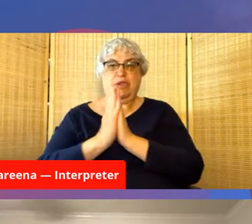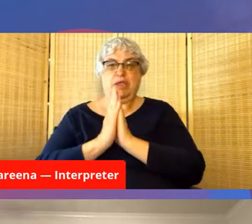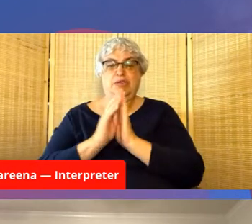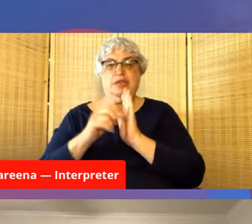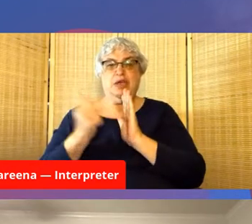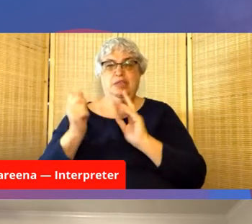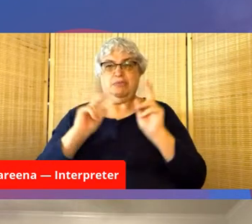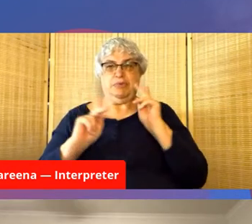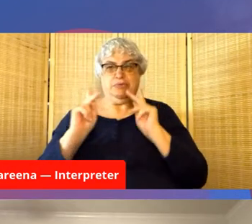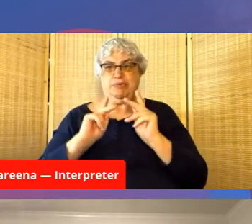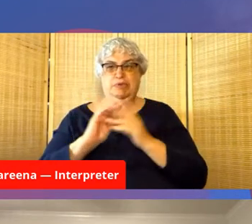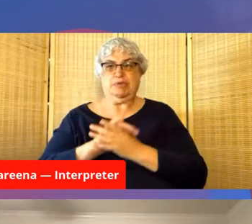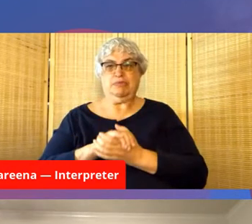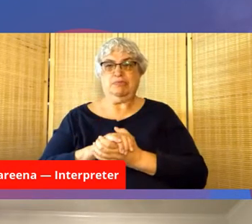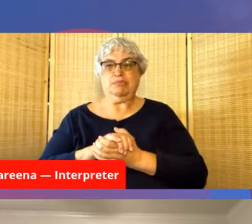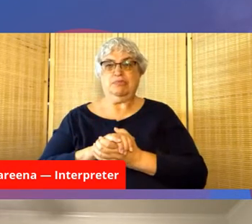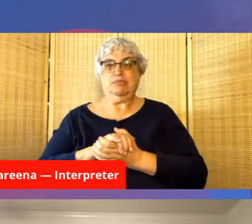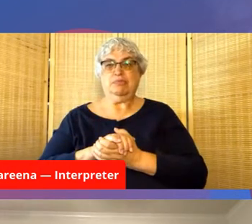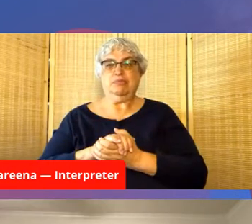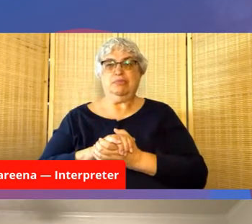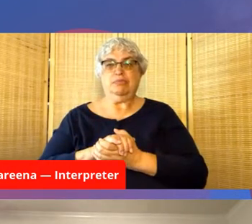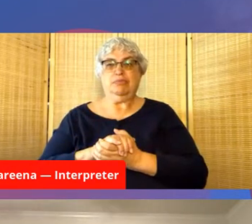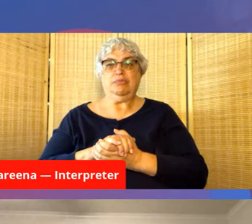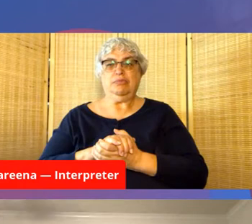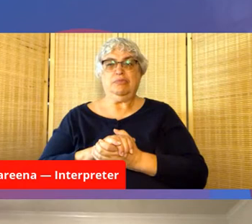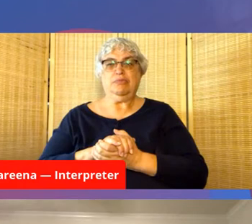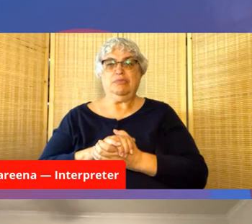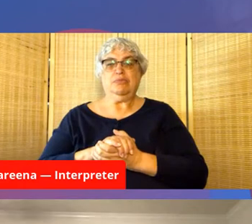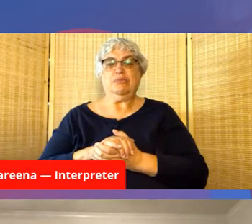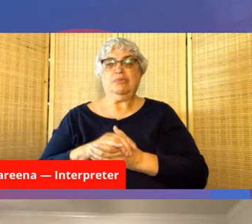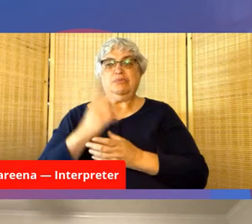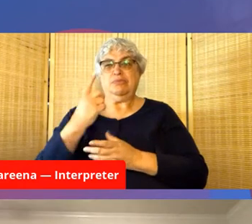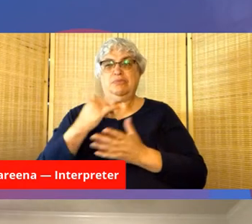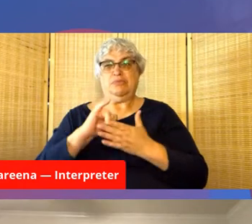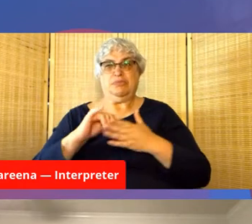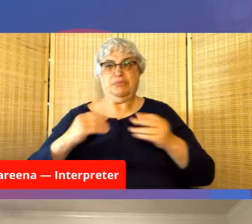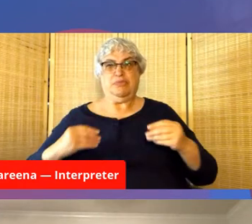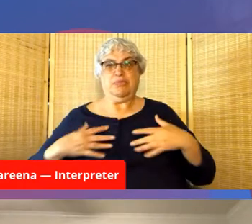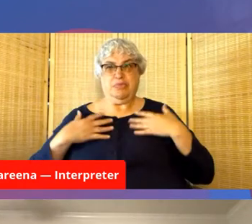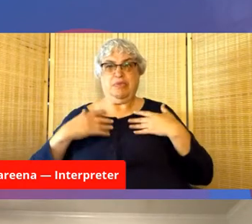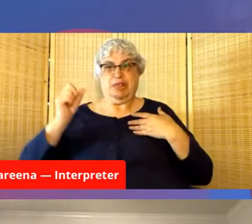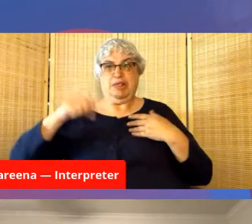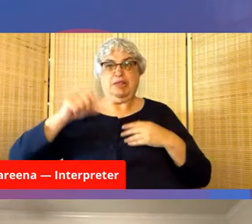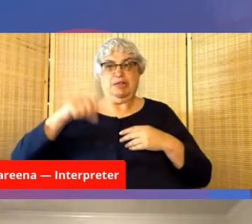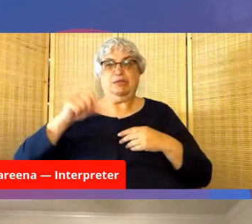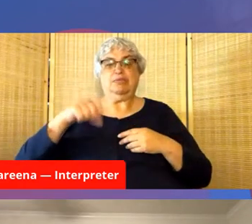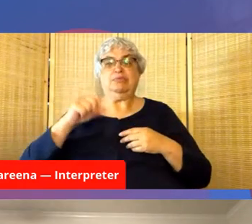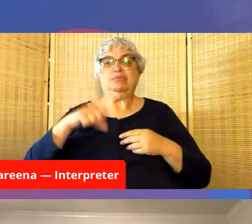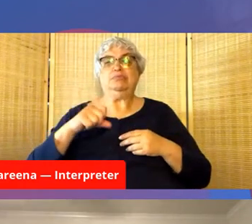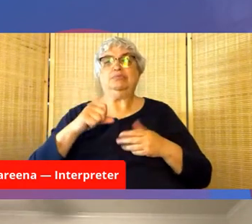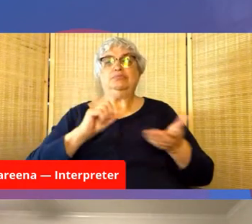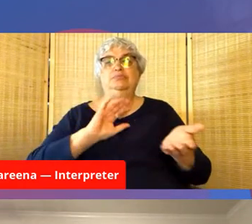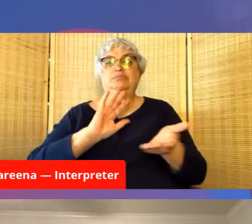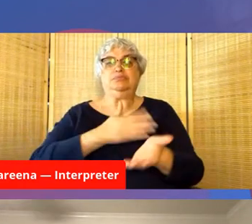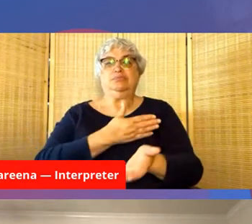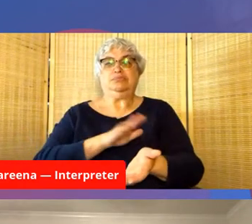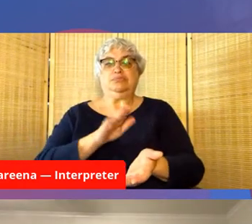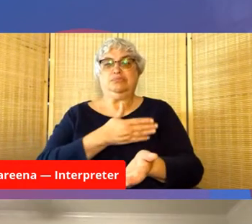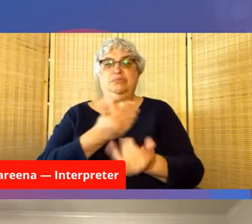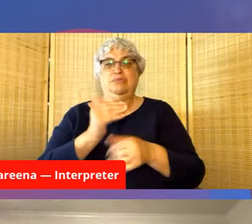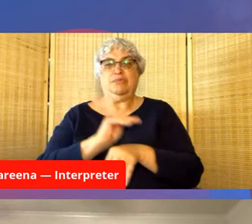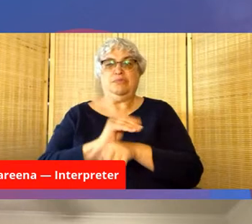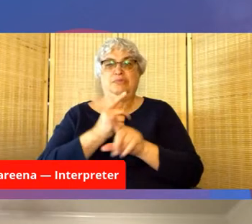panel. Sure. You know, one of the things, of course, that's thrilling is that some of the music you play tonight is